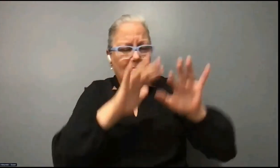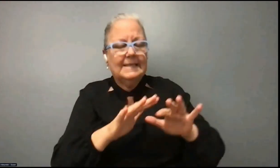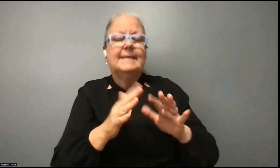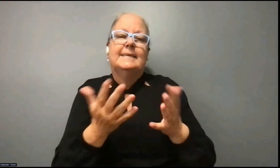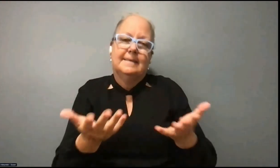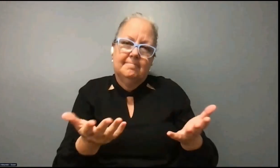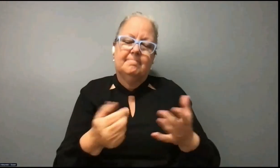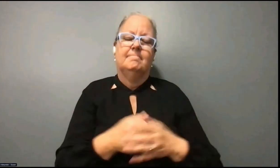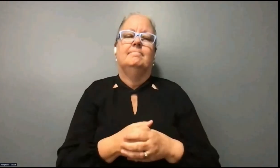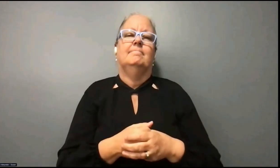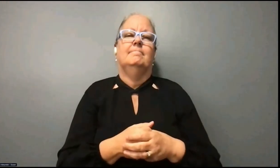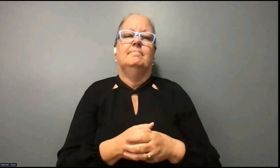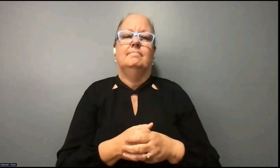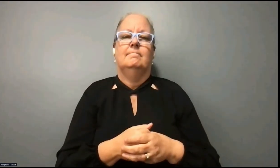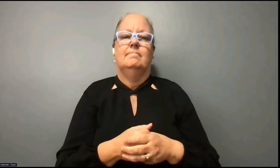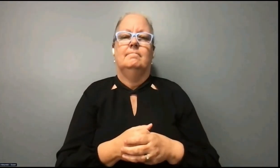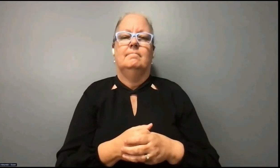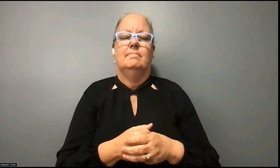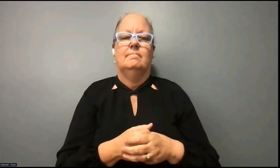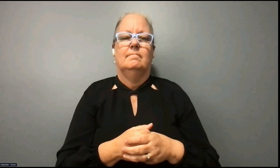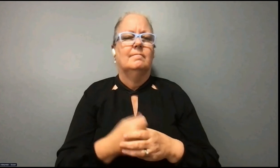we don't have